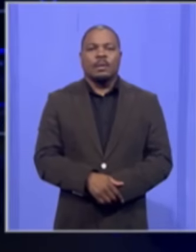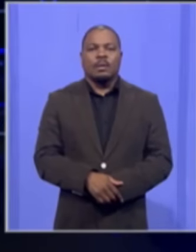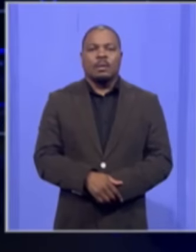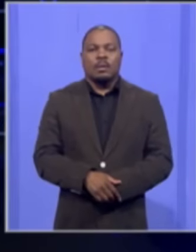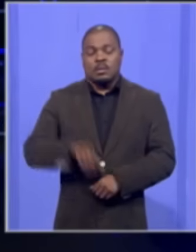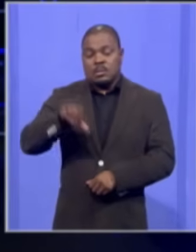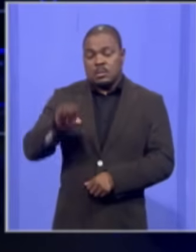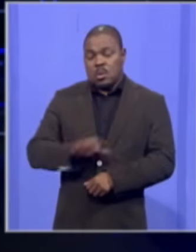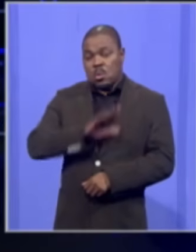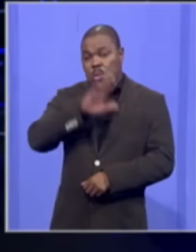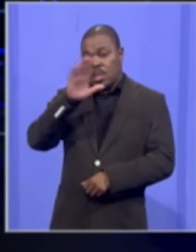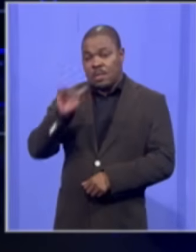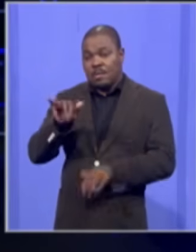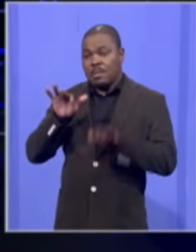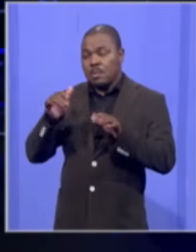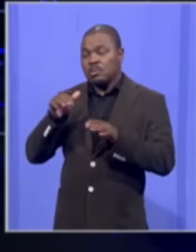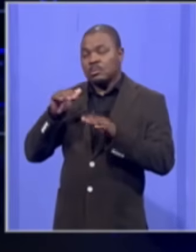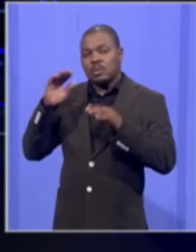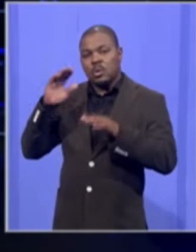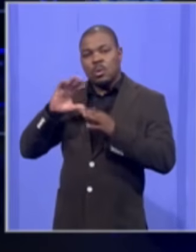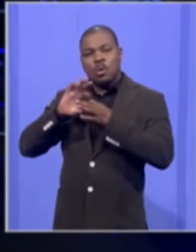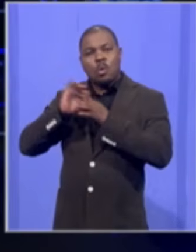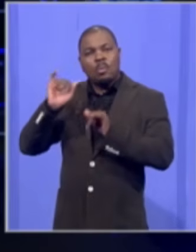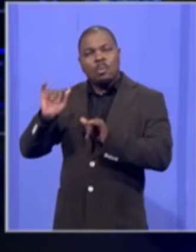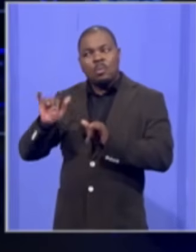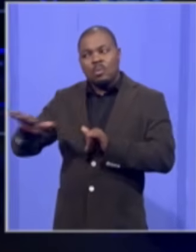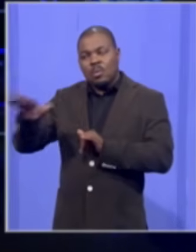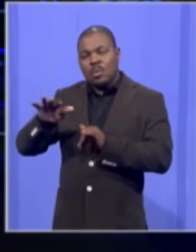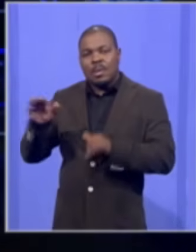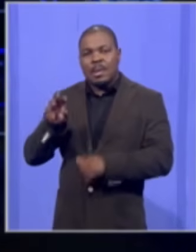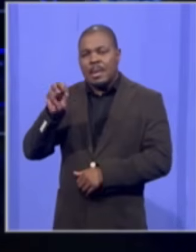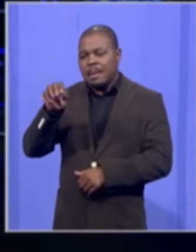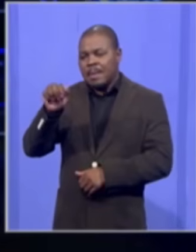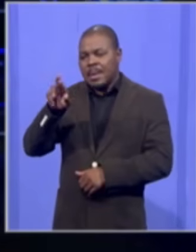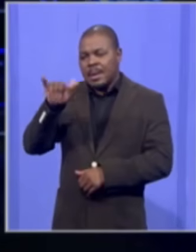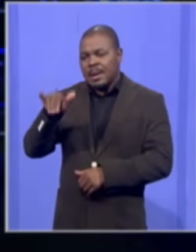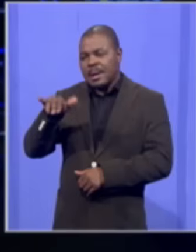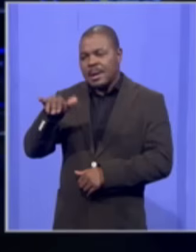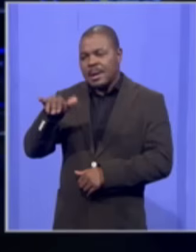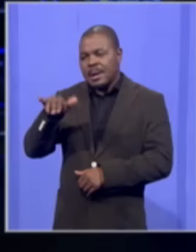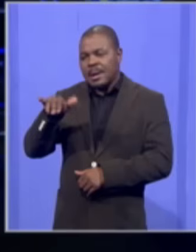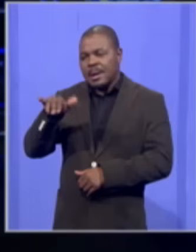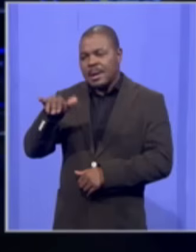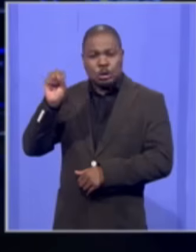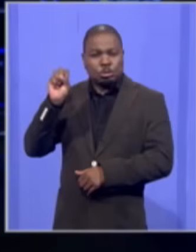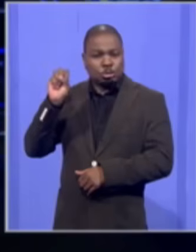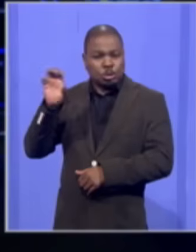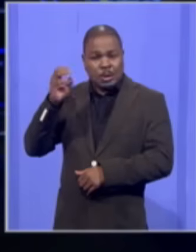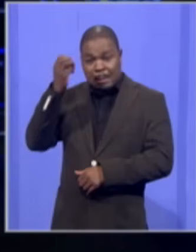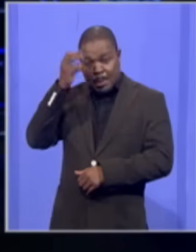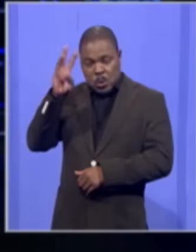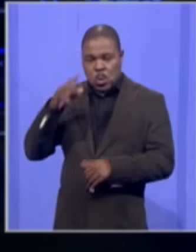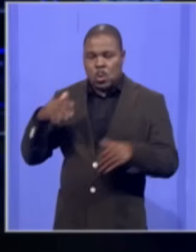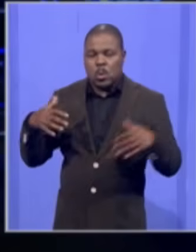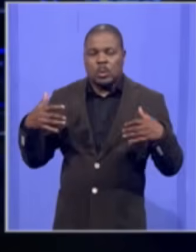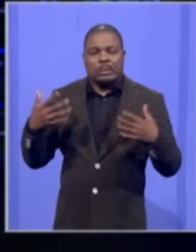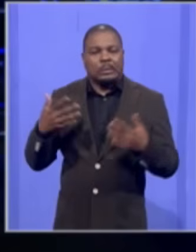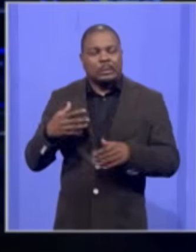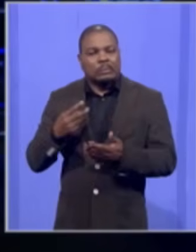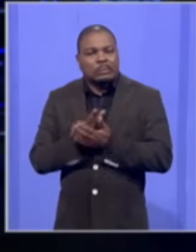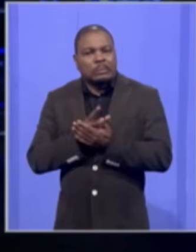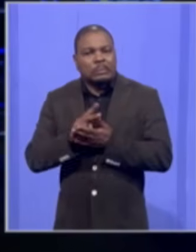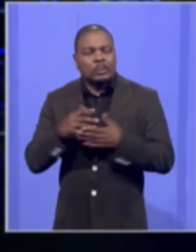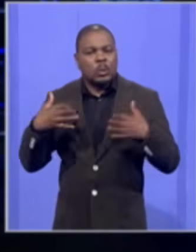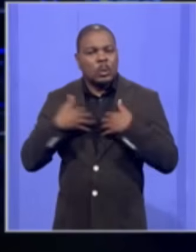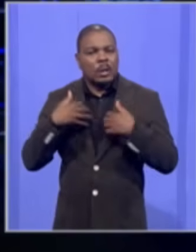Baahi ba Afrika Borwa ba dula mekhukhung ya Meremi Soshanguve ba re ba tswela pele ho phela ka morapolao e sehloho ya